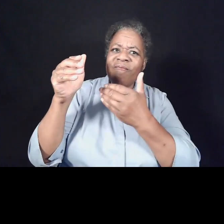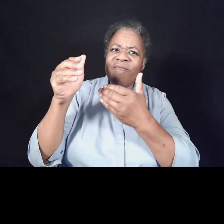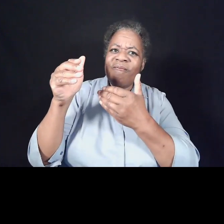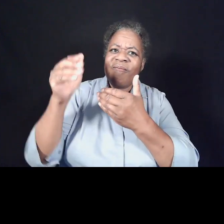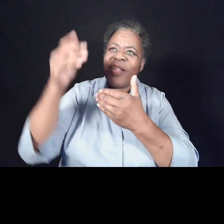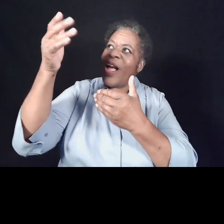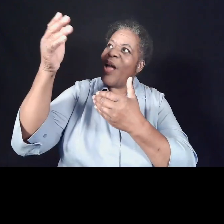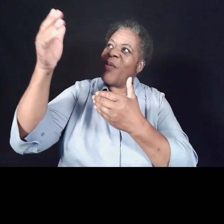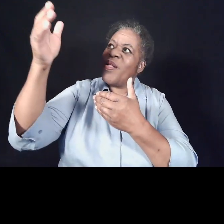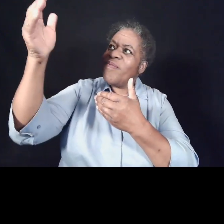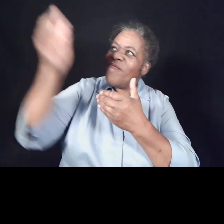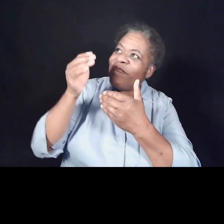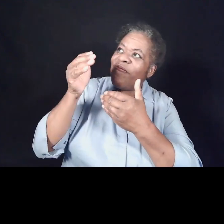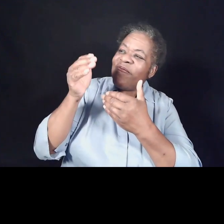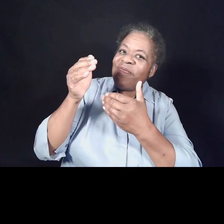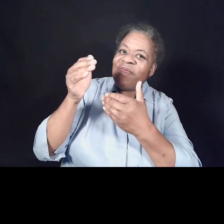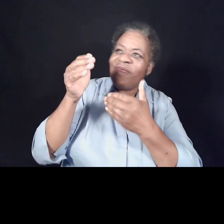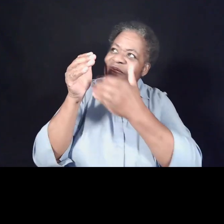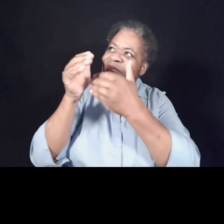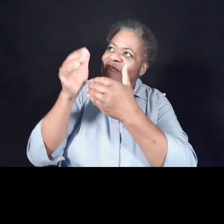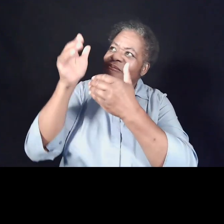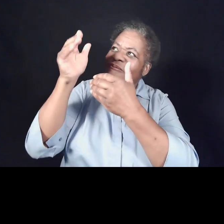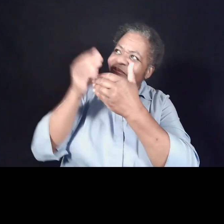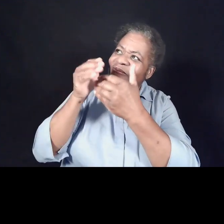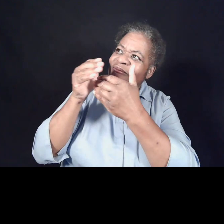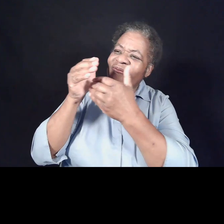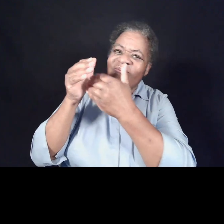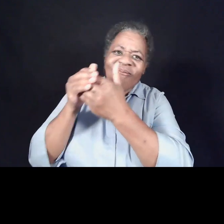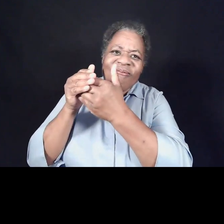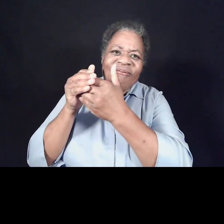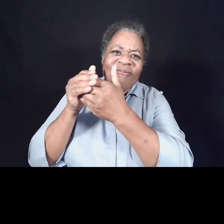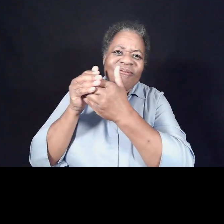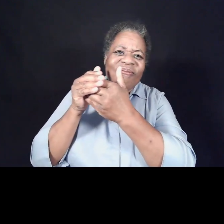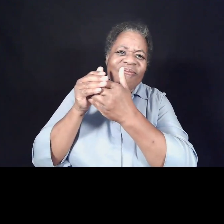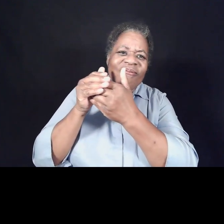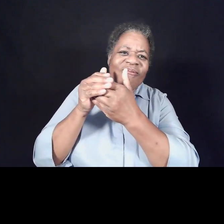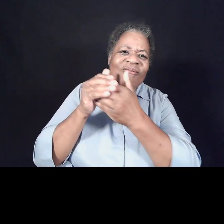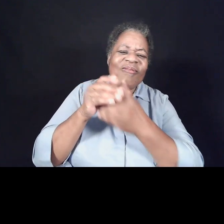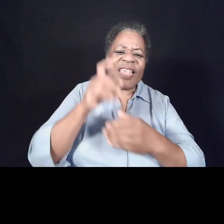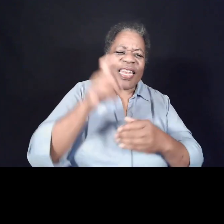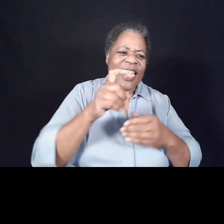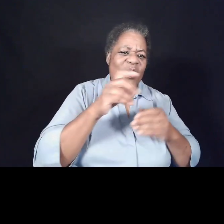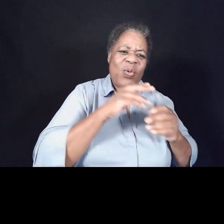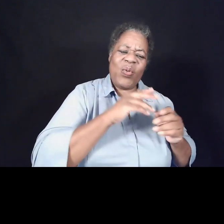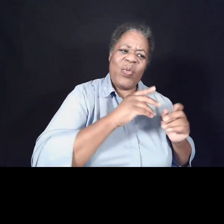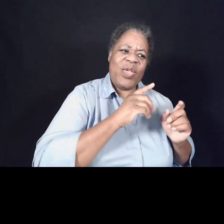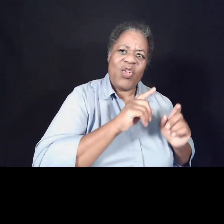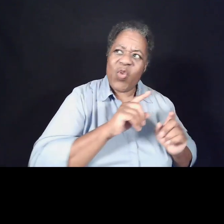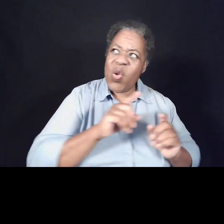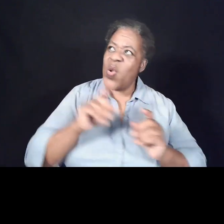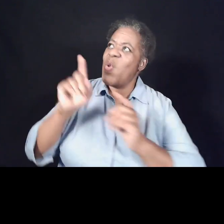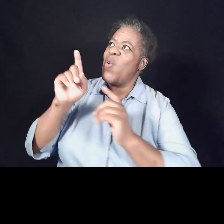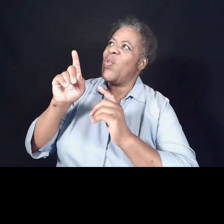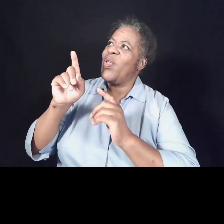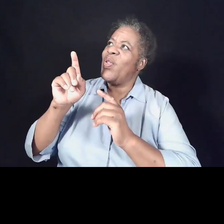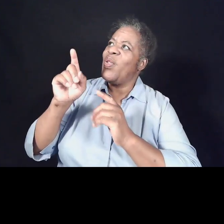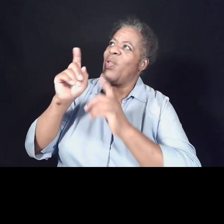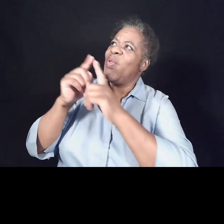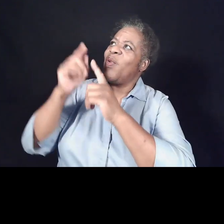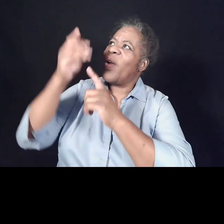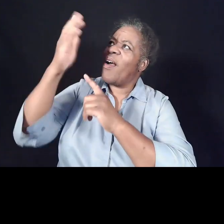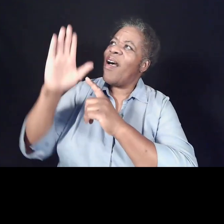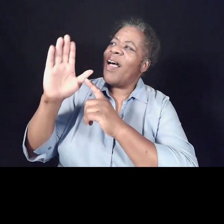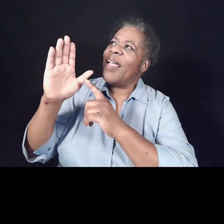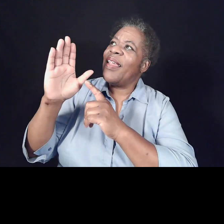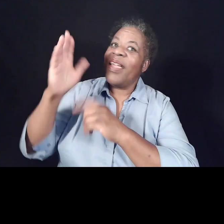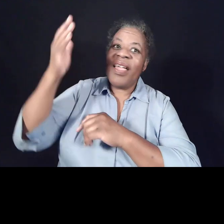two steps toward you, three or four. In fact, all you have to do is turn toward God, like that prodigal son turning toward home, and